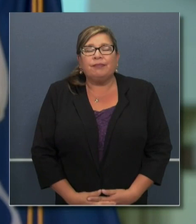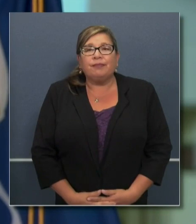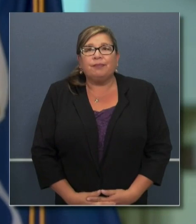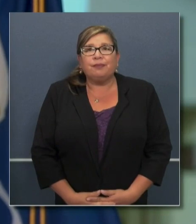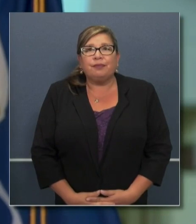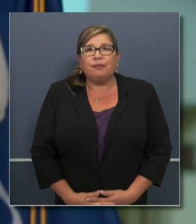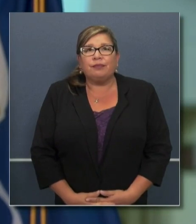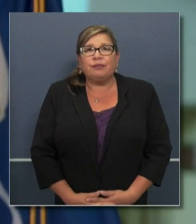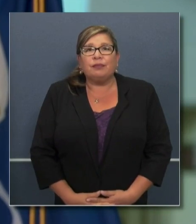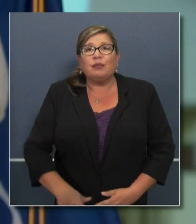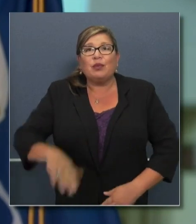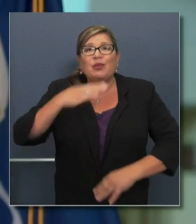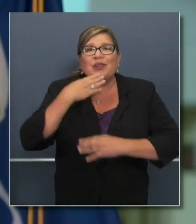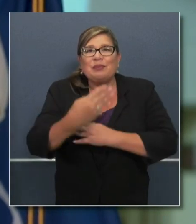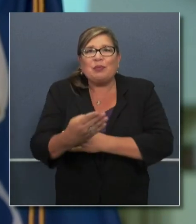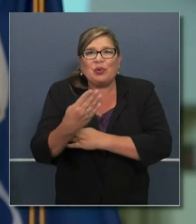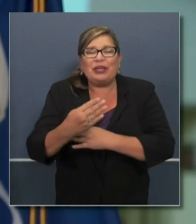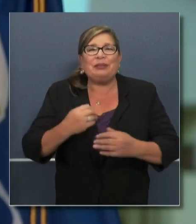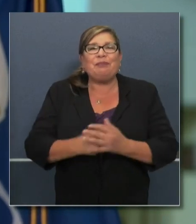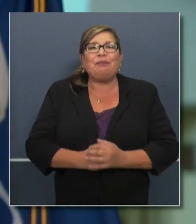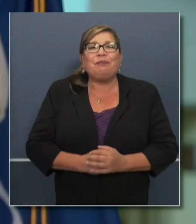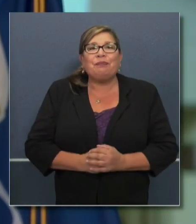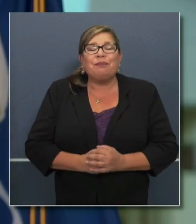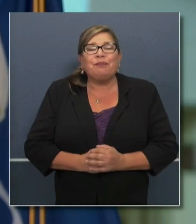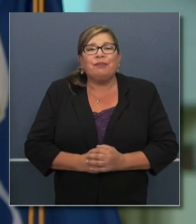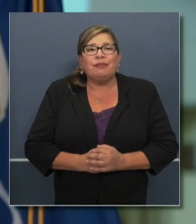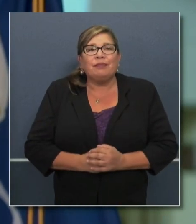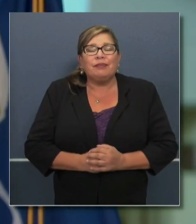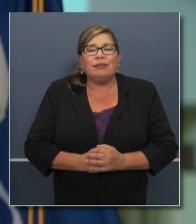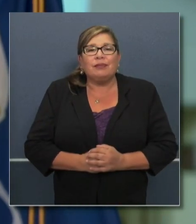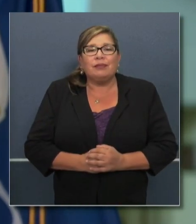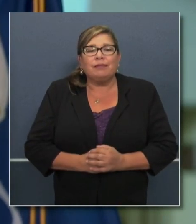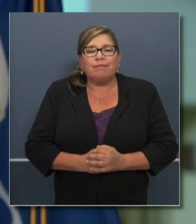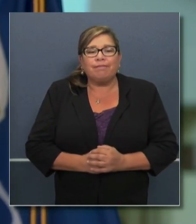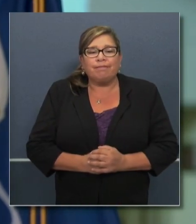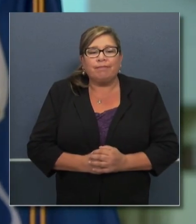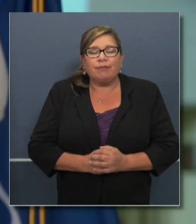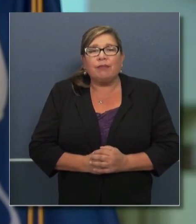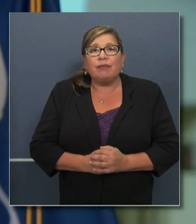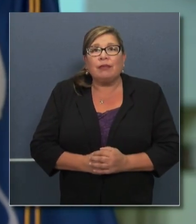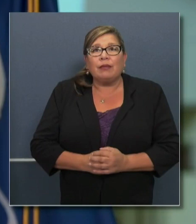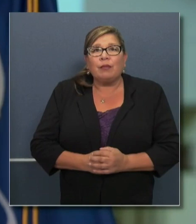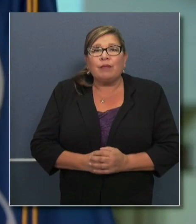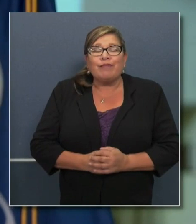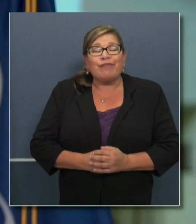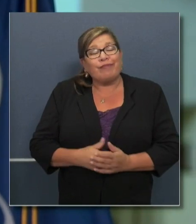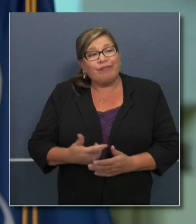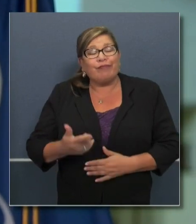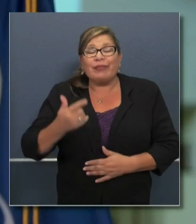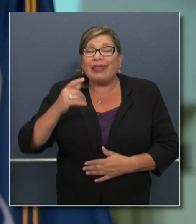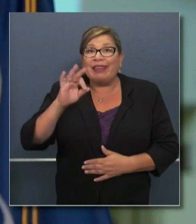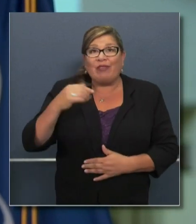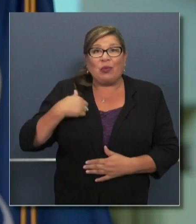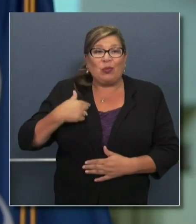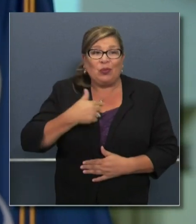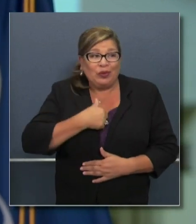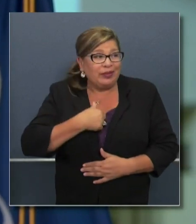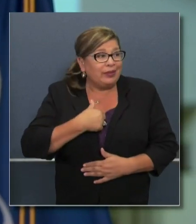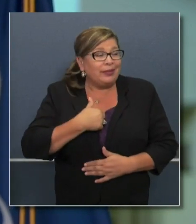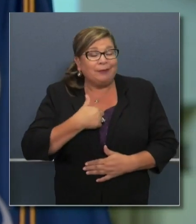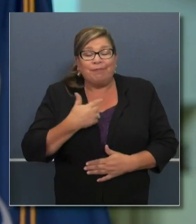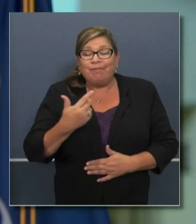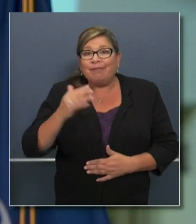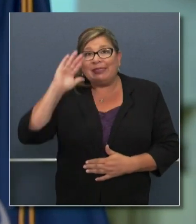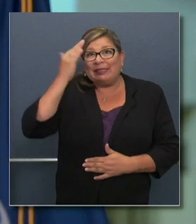Oh, good afternoon, or good morning, everybody. If we didn't need to be reminded, Mother Nature made